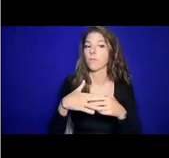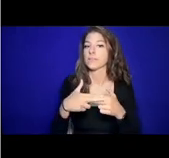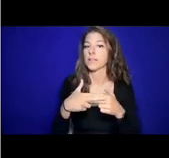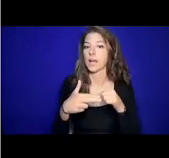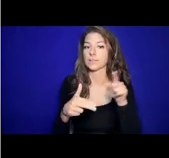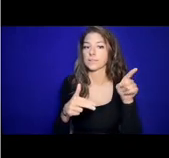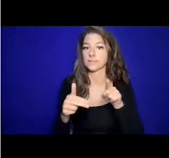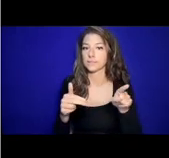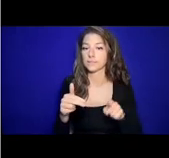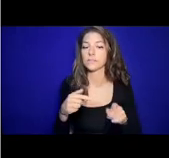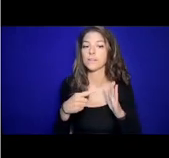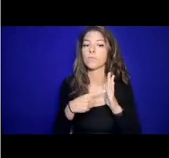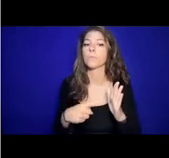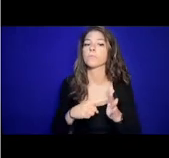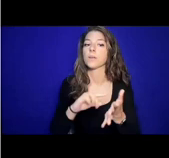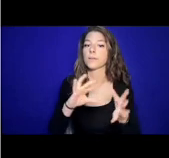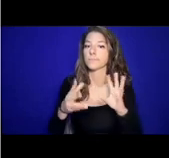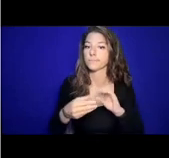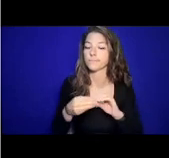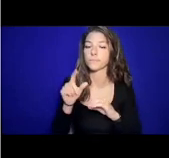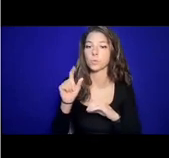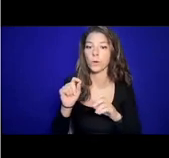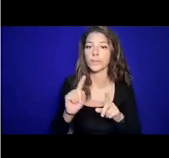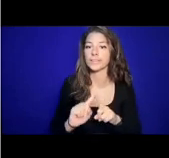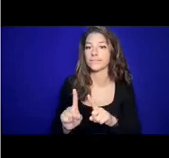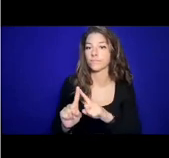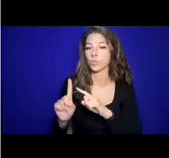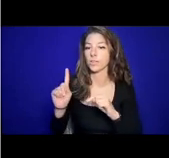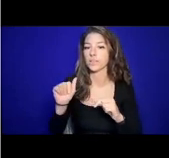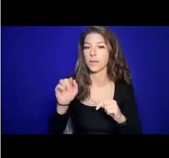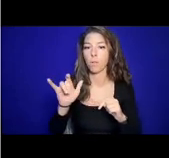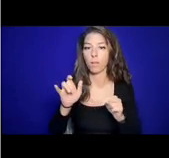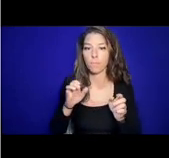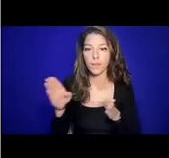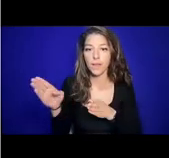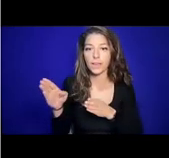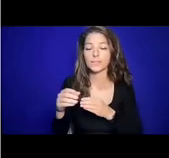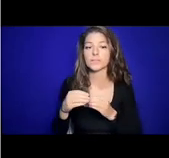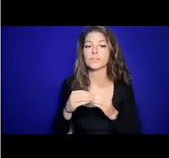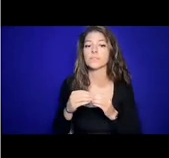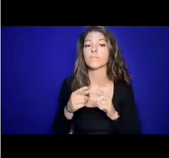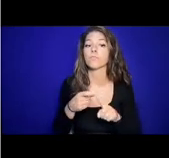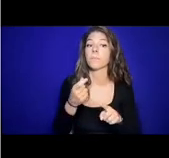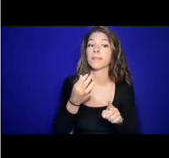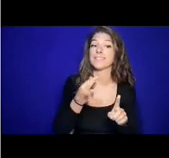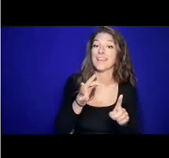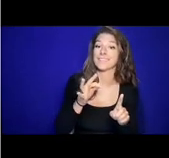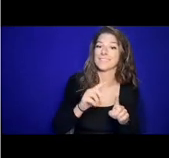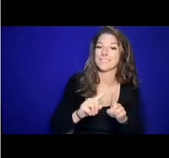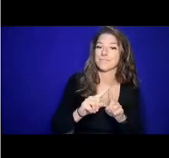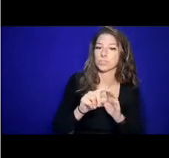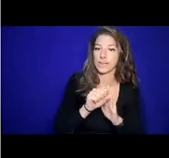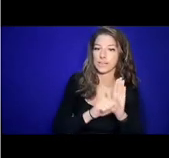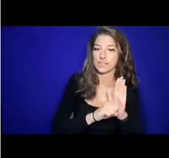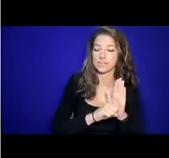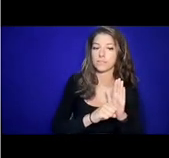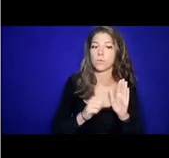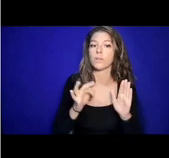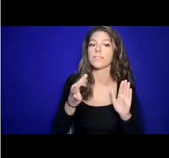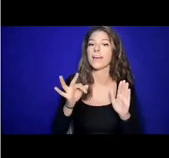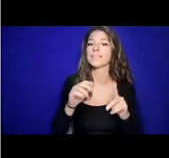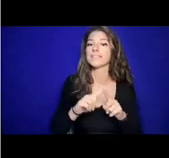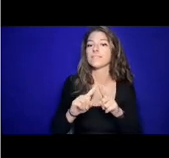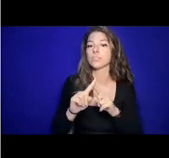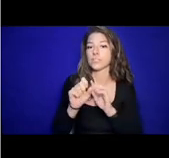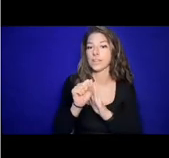here. Those represent 20 different ABLE plans from 19 different states. So there's actually 19